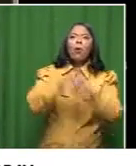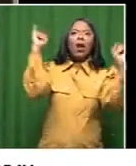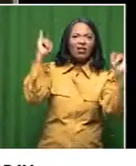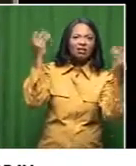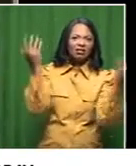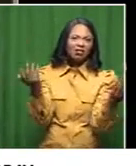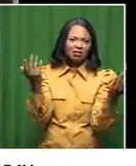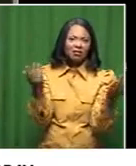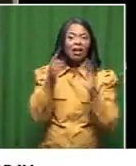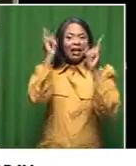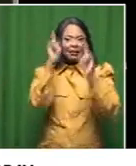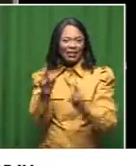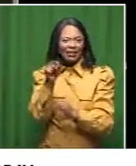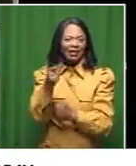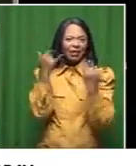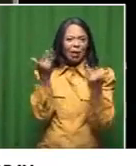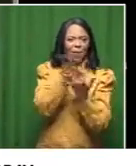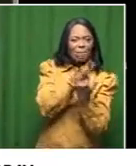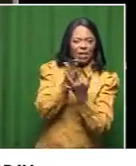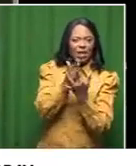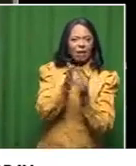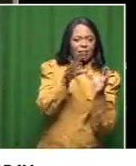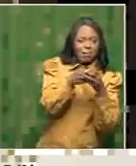especially for the middle class. You